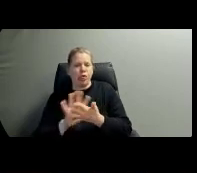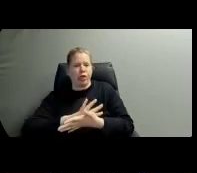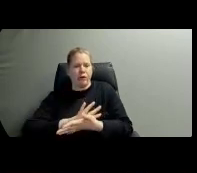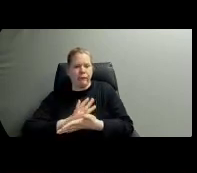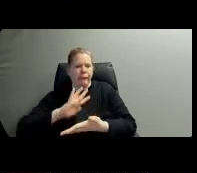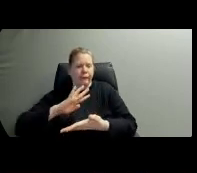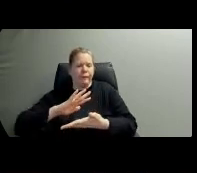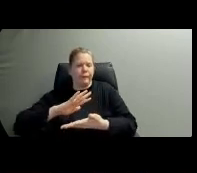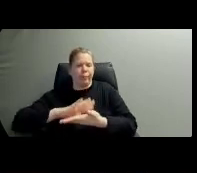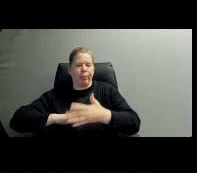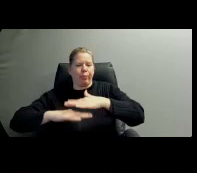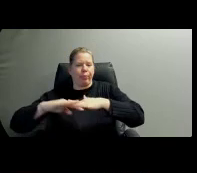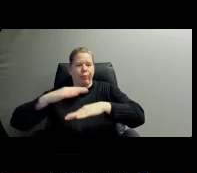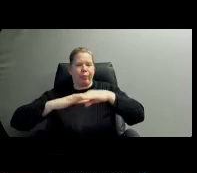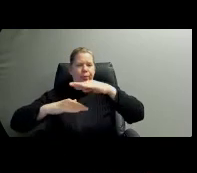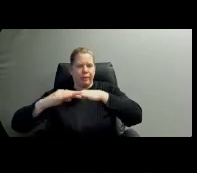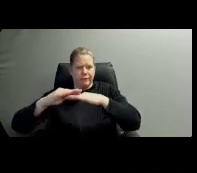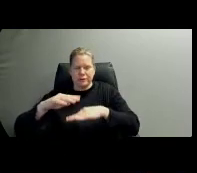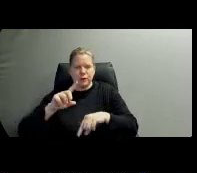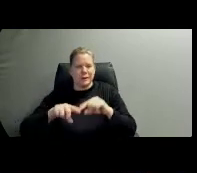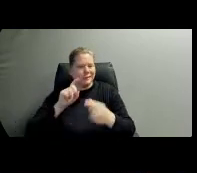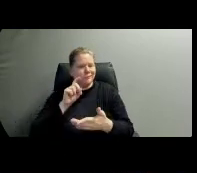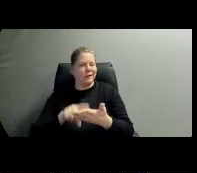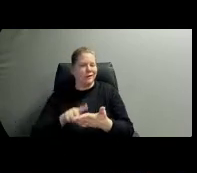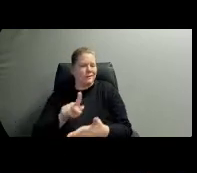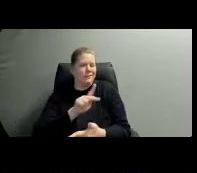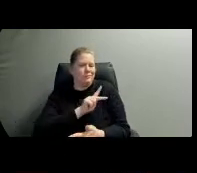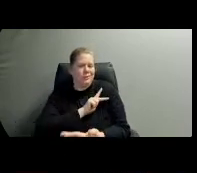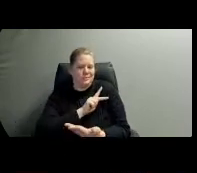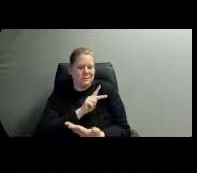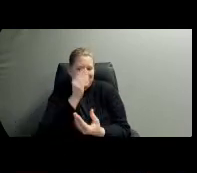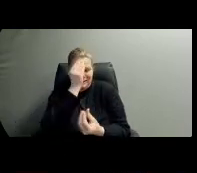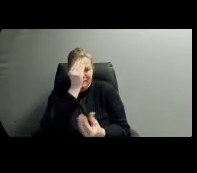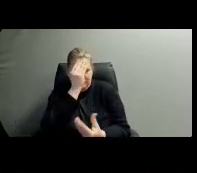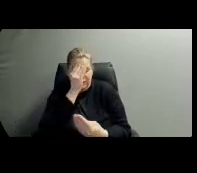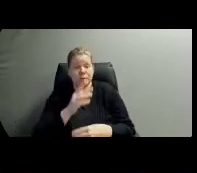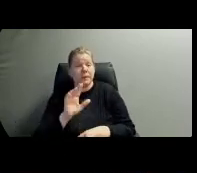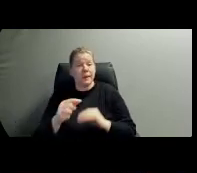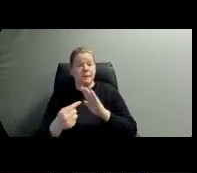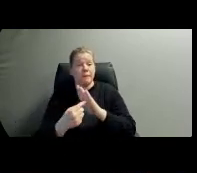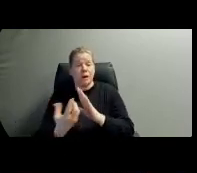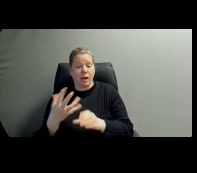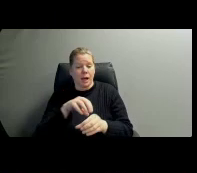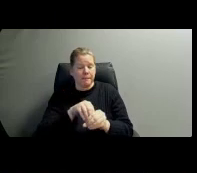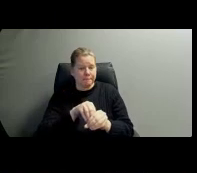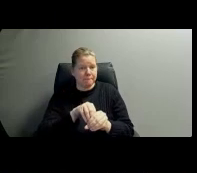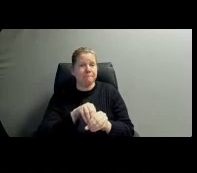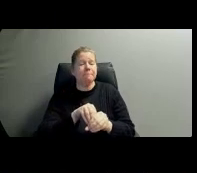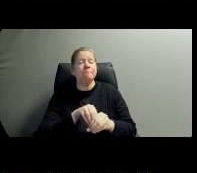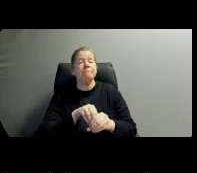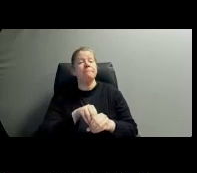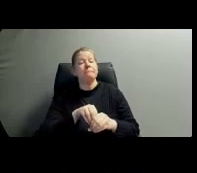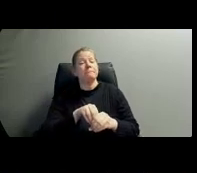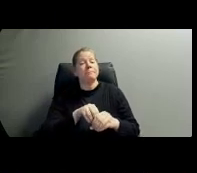right? So at the global level, once the model is integrated, we are trying to make sure that there